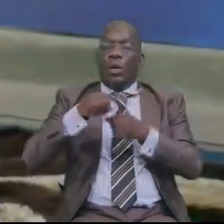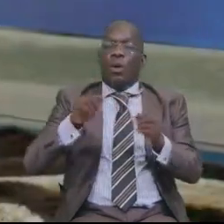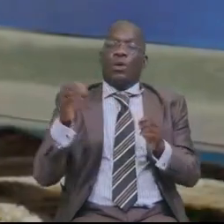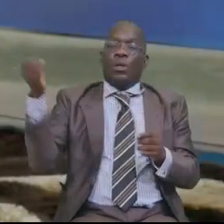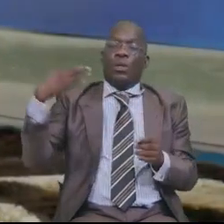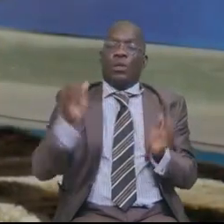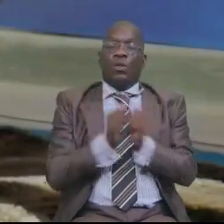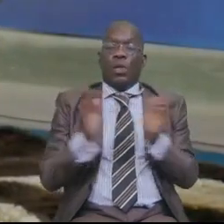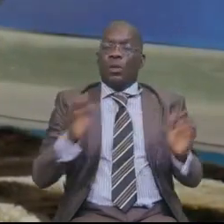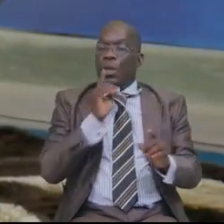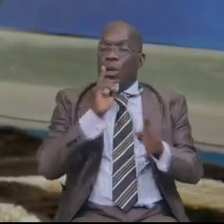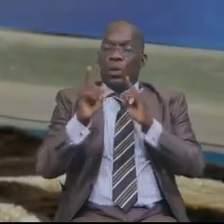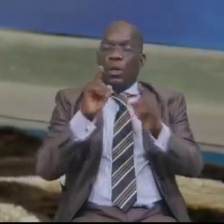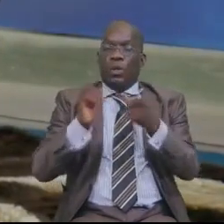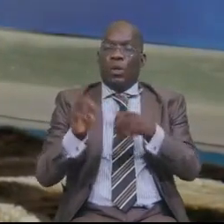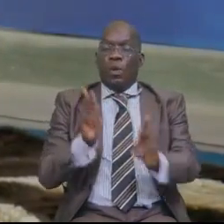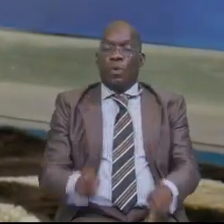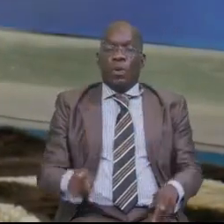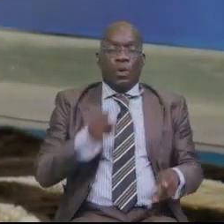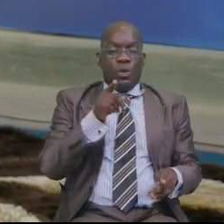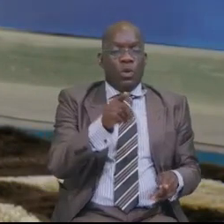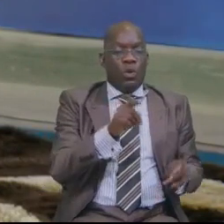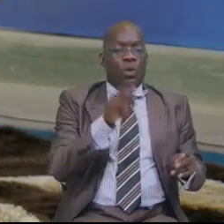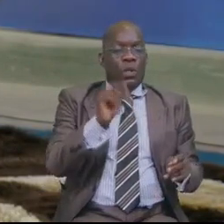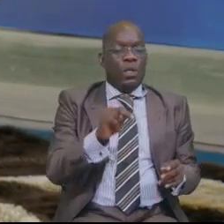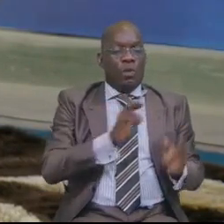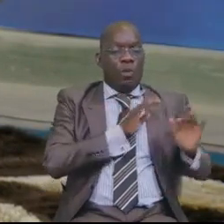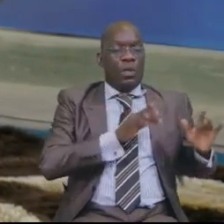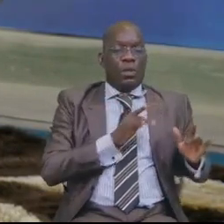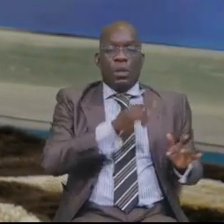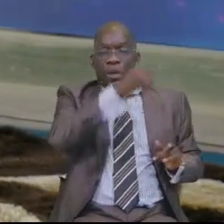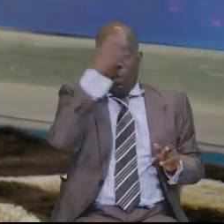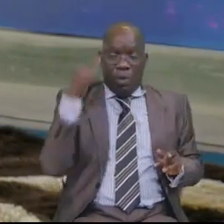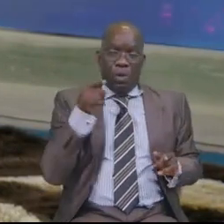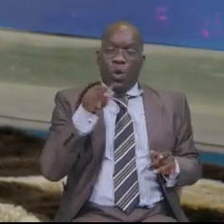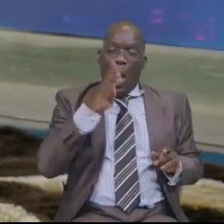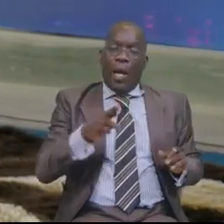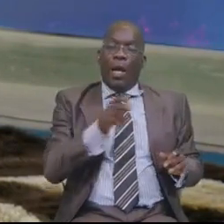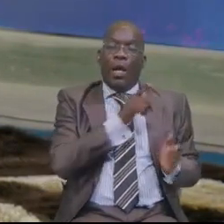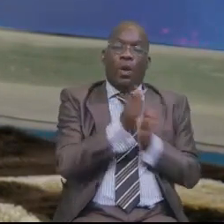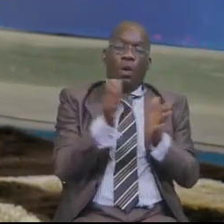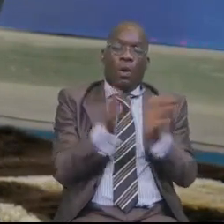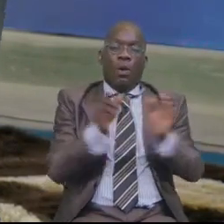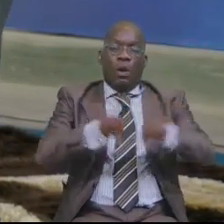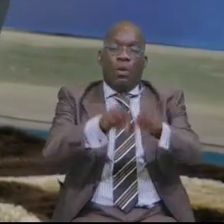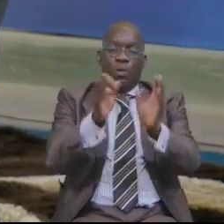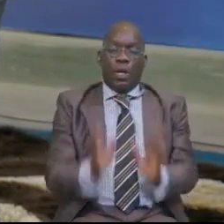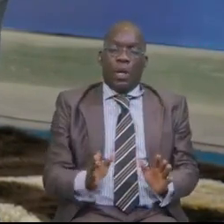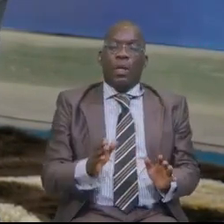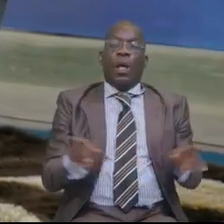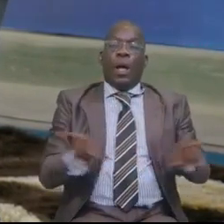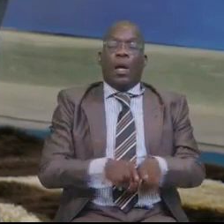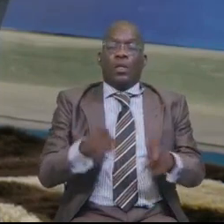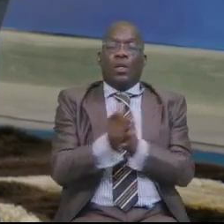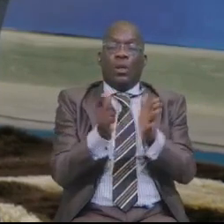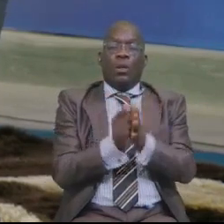telling the people, you need grace, you need mercy, because you are a lawbreaker. And as a lawbreaker, the